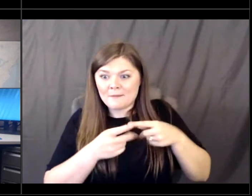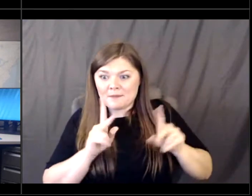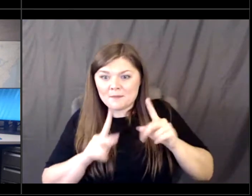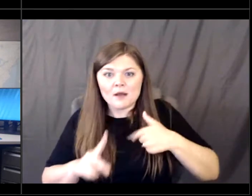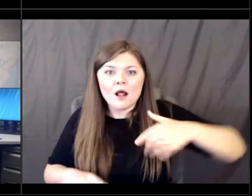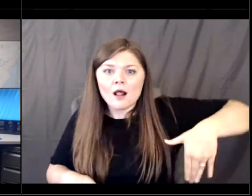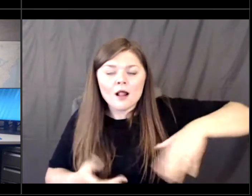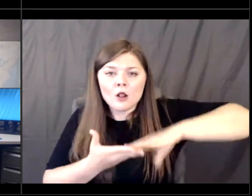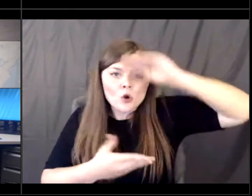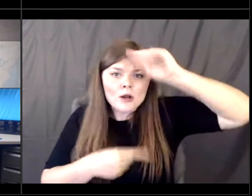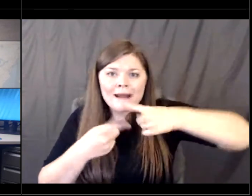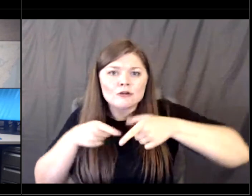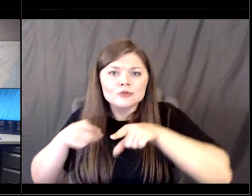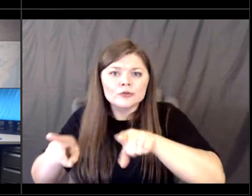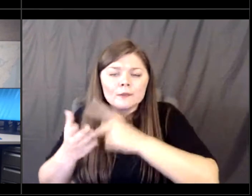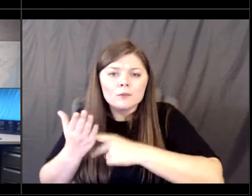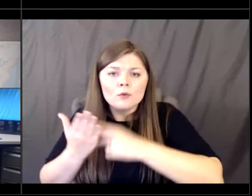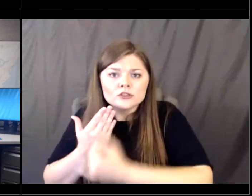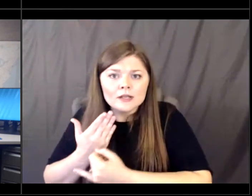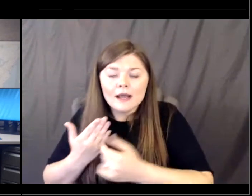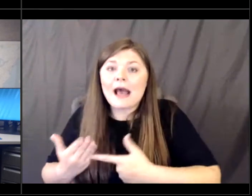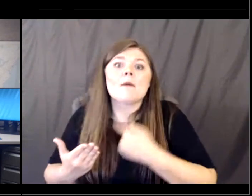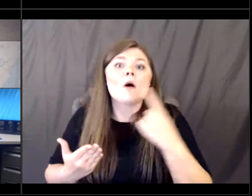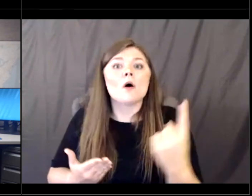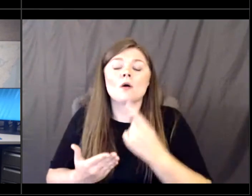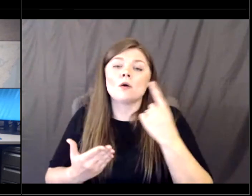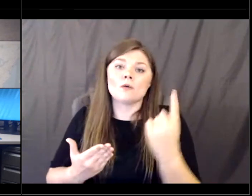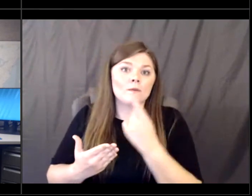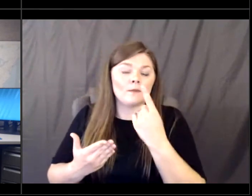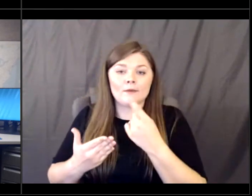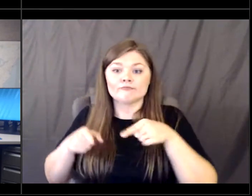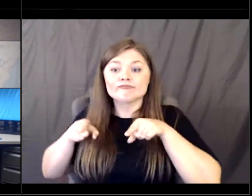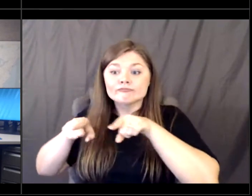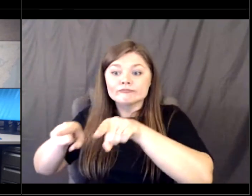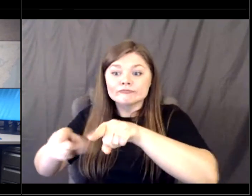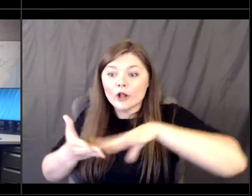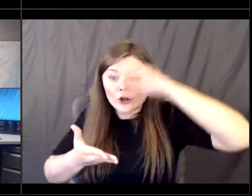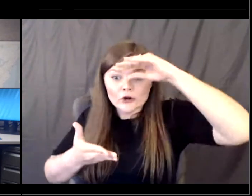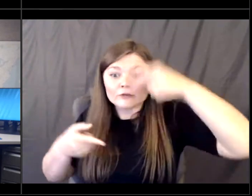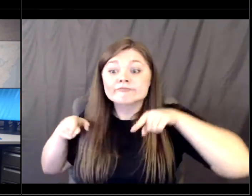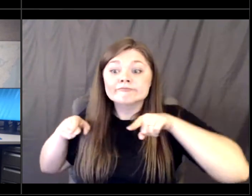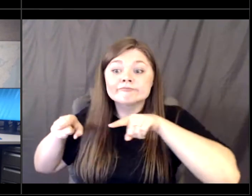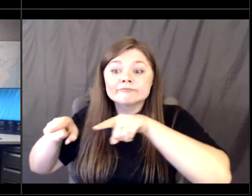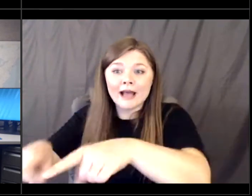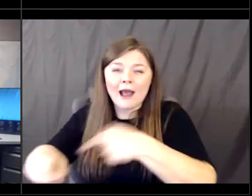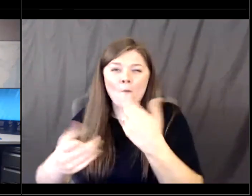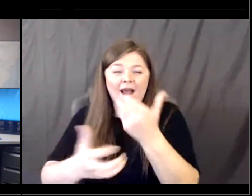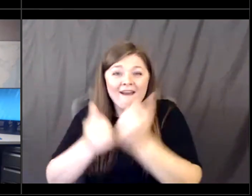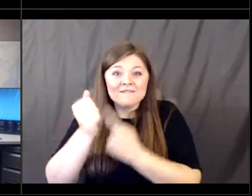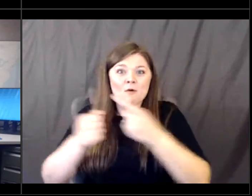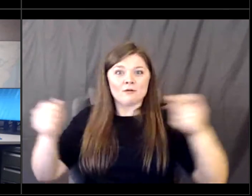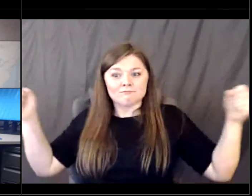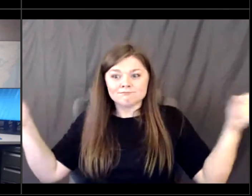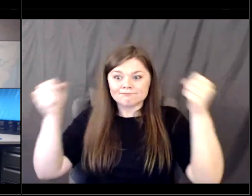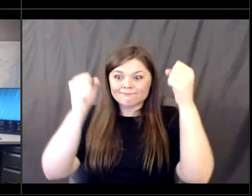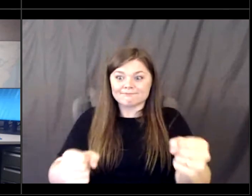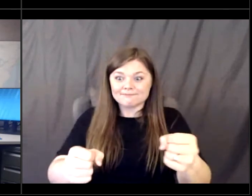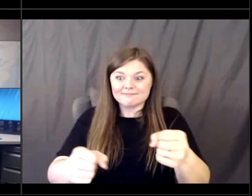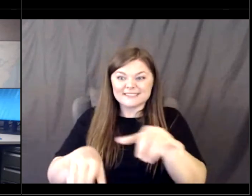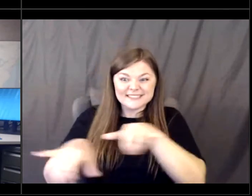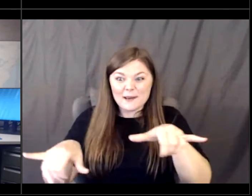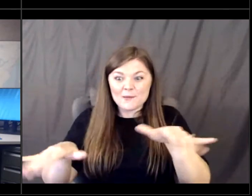project. So it's like this ongoing learning experience, and this, I keep wanting, like, let's get everyone in the same room, and I think we can all do that as